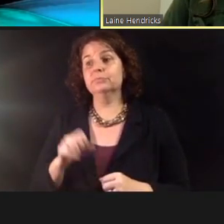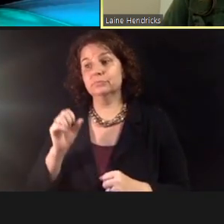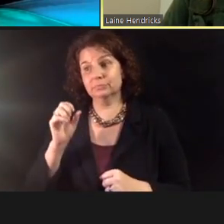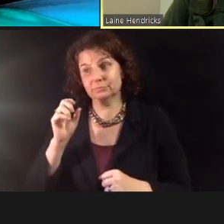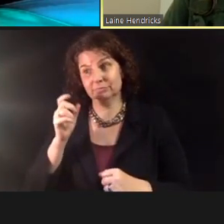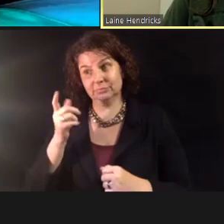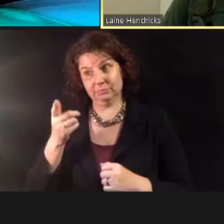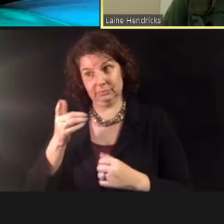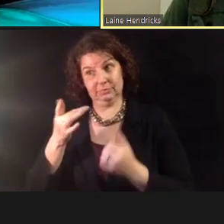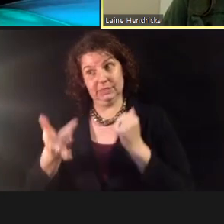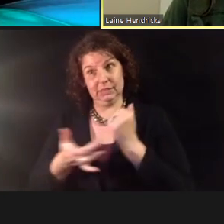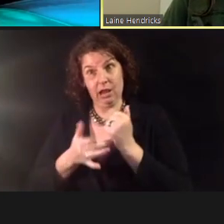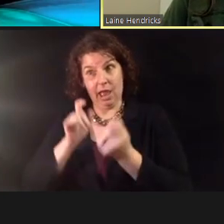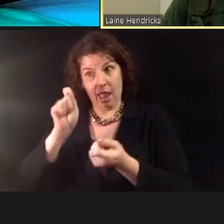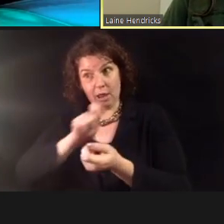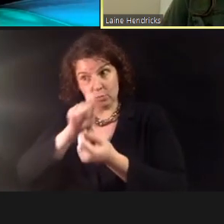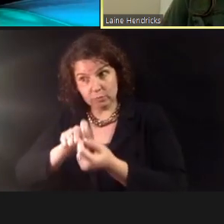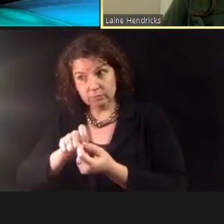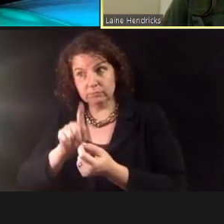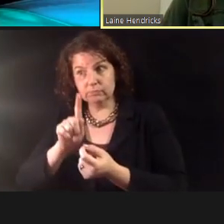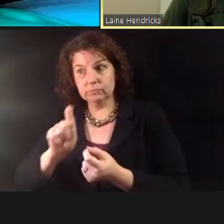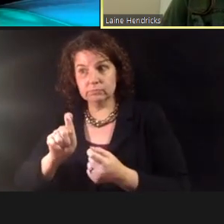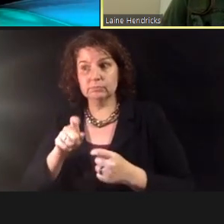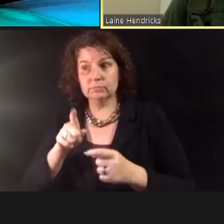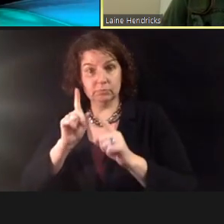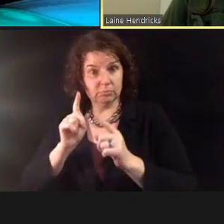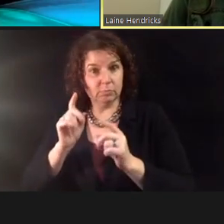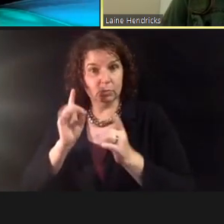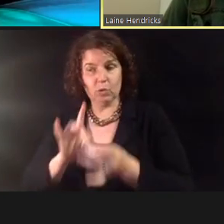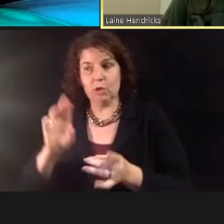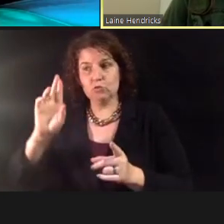can, for rapid testing in Marin. All right.